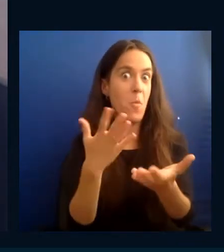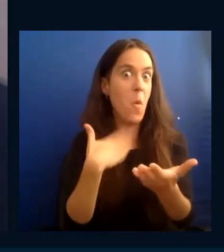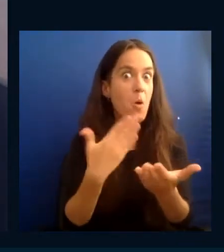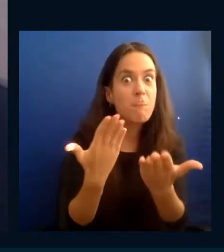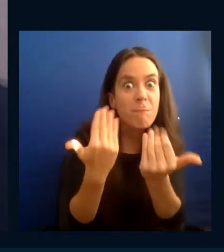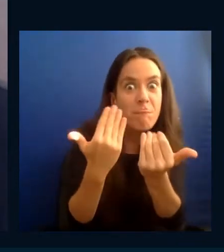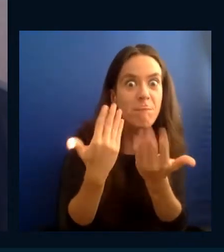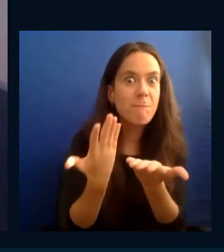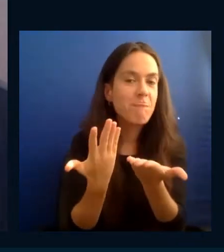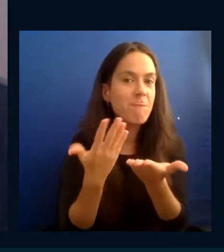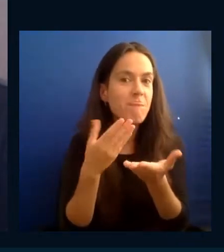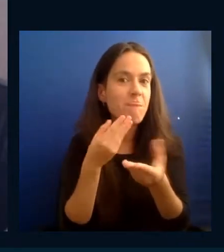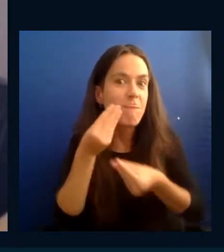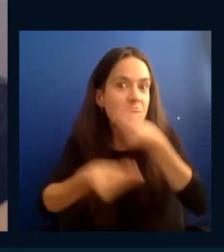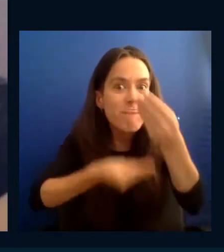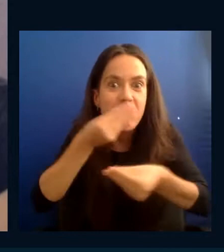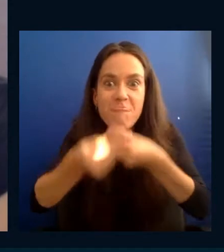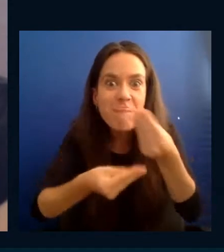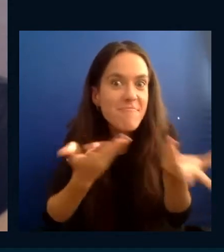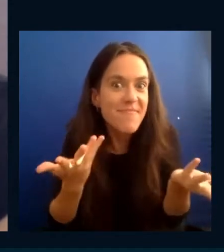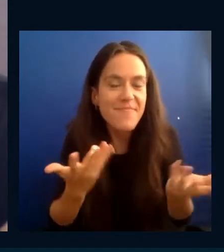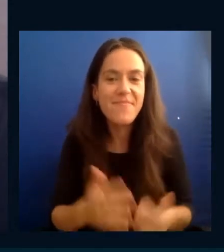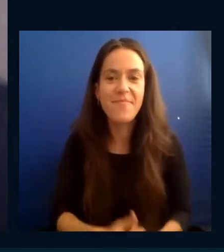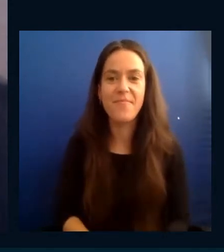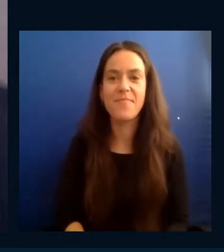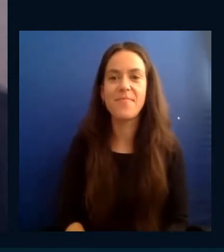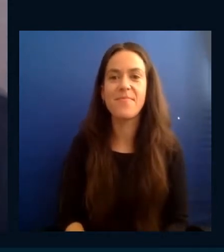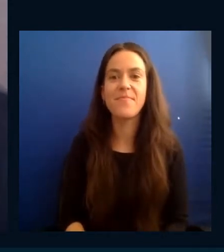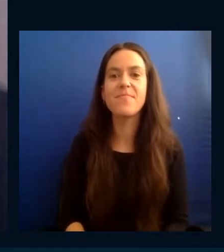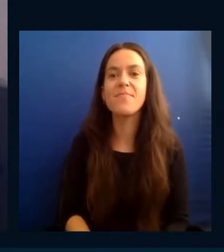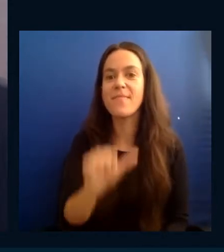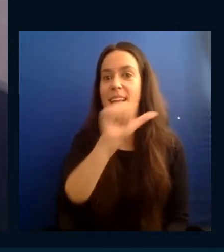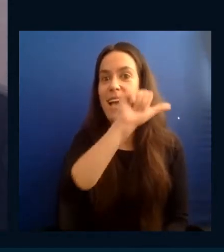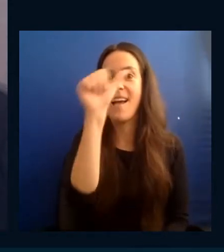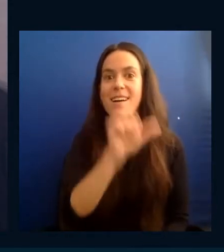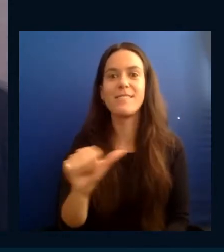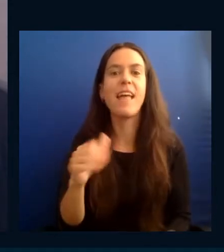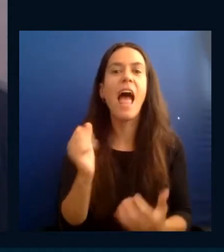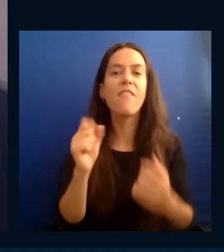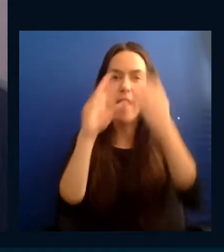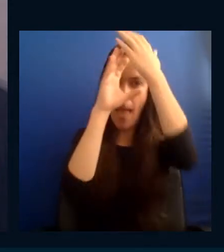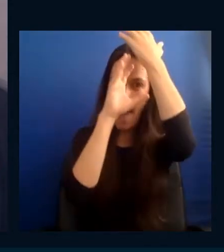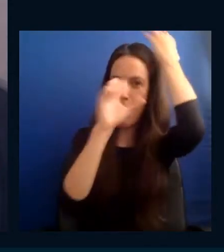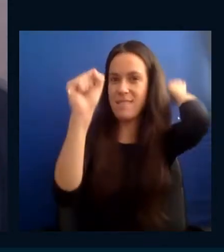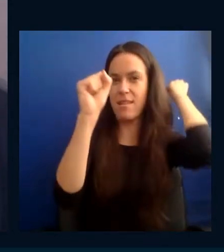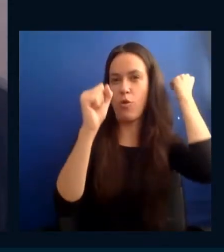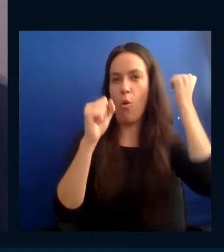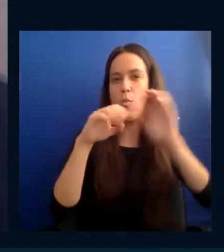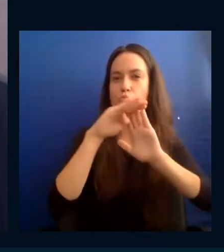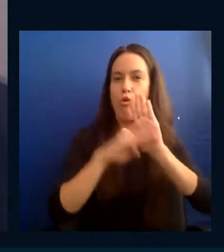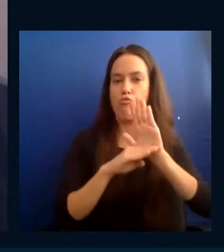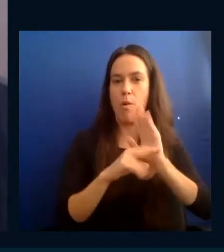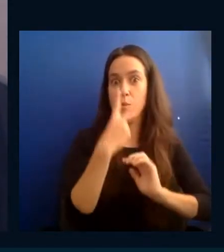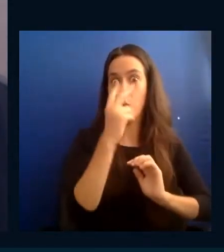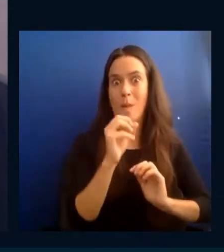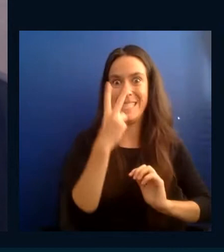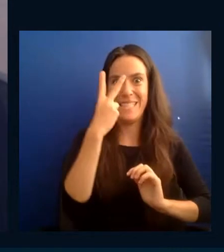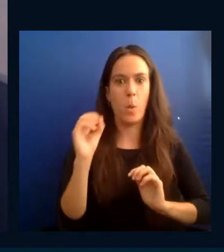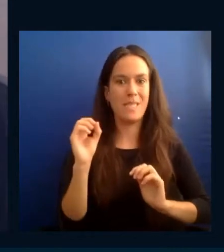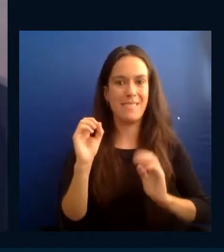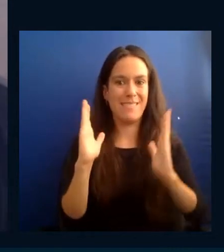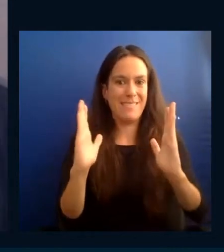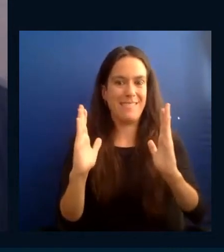that? Sure. So HashiCorp has launched their ambassador program this year, officially in 2020. And